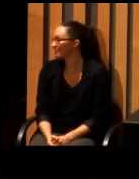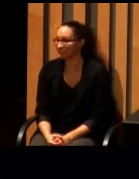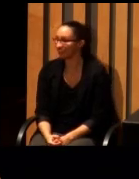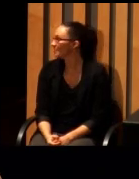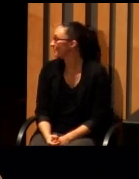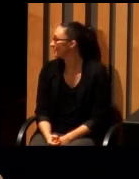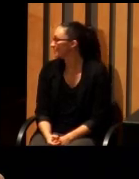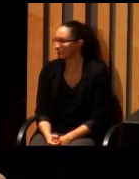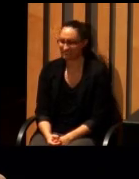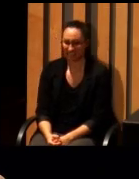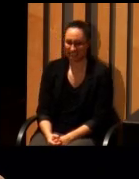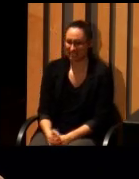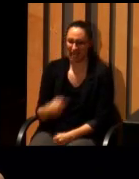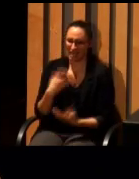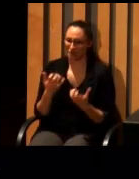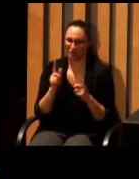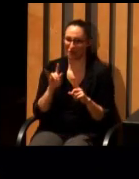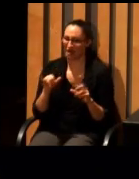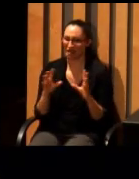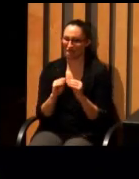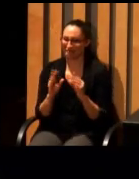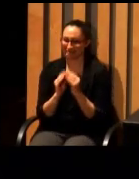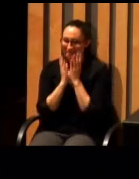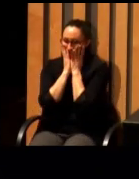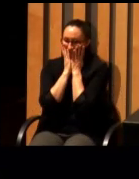I don't know if I want to be seen at that conference.